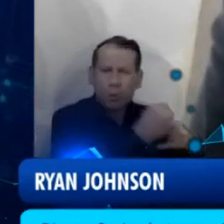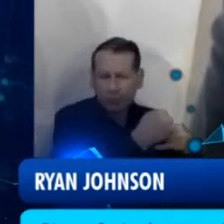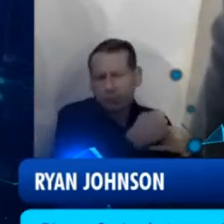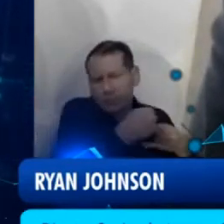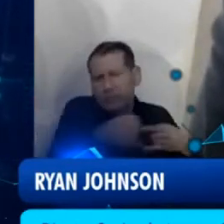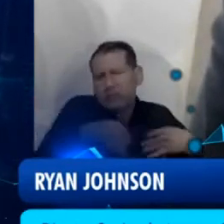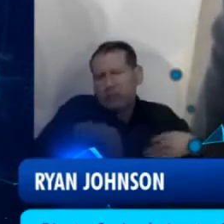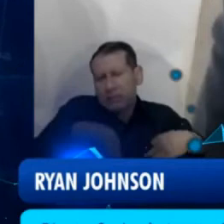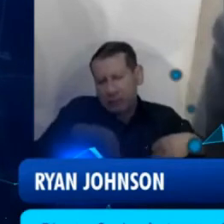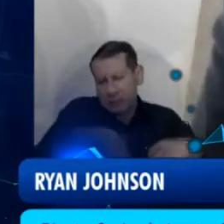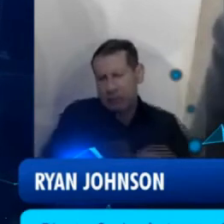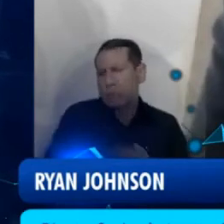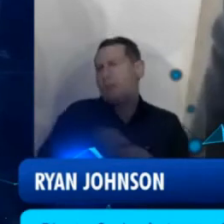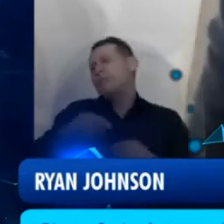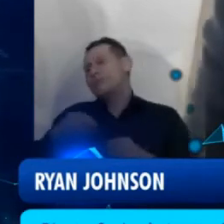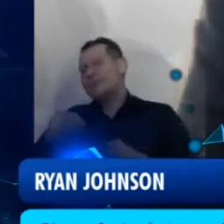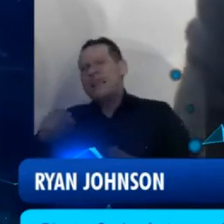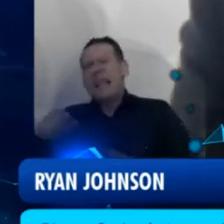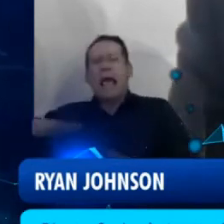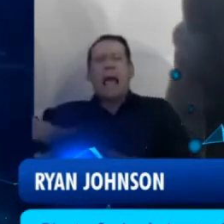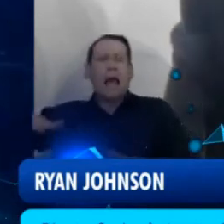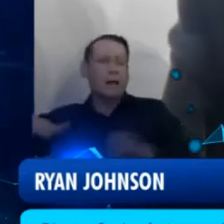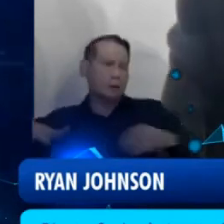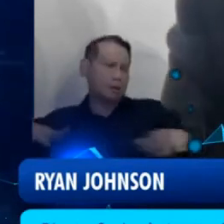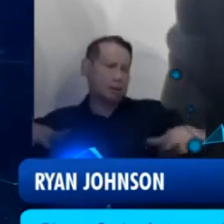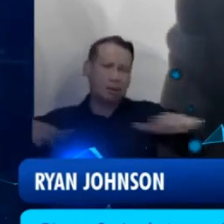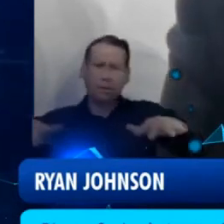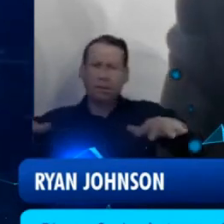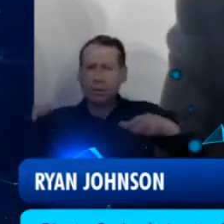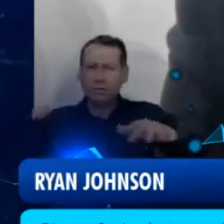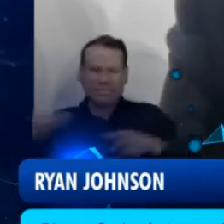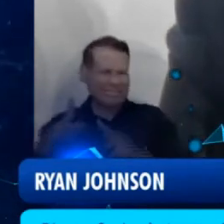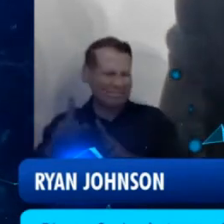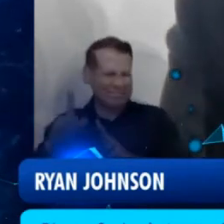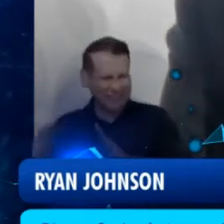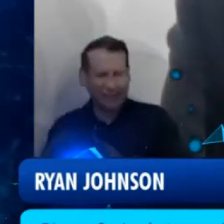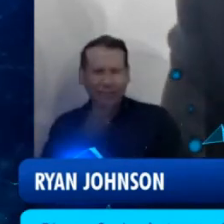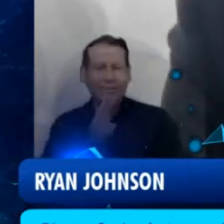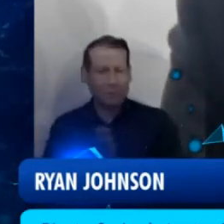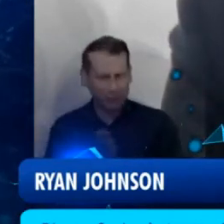difficult places in the entire country.